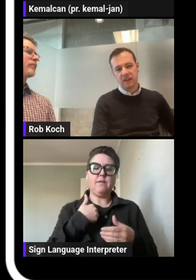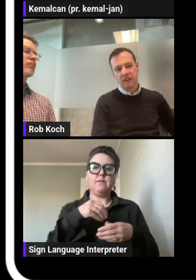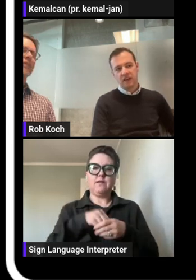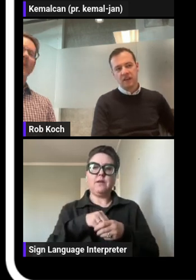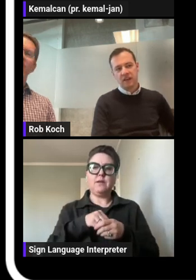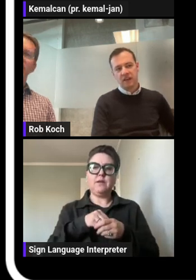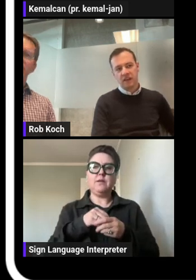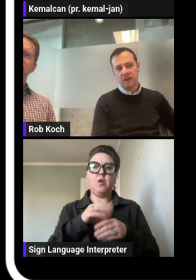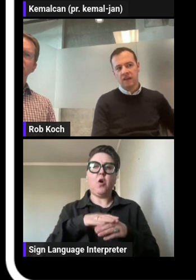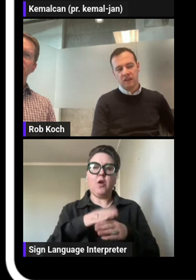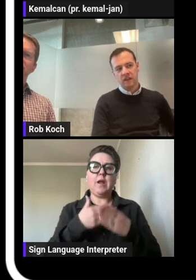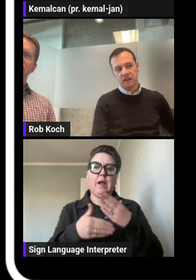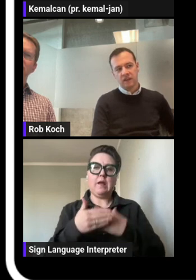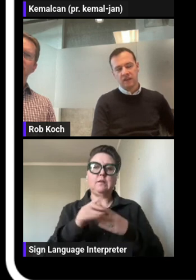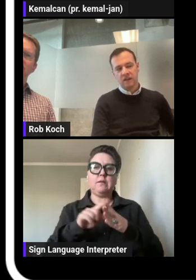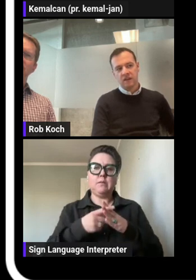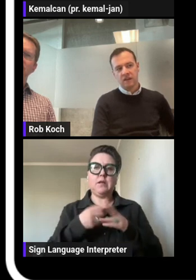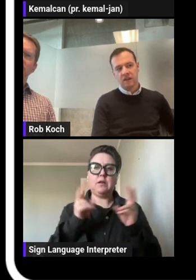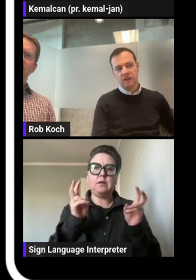beginning.